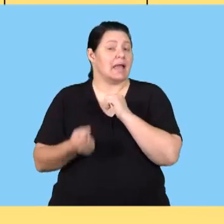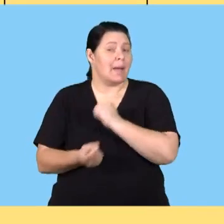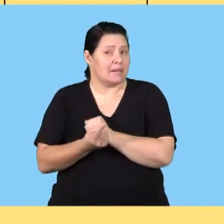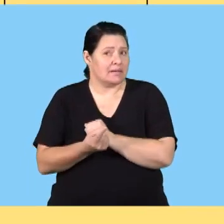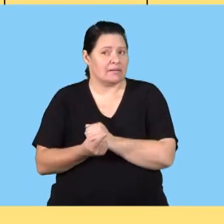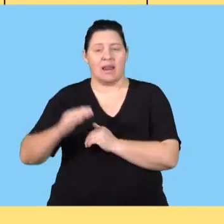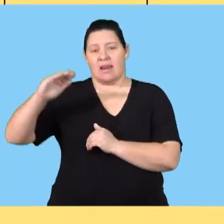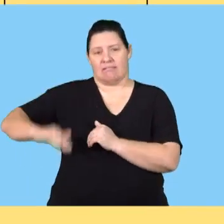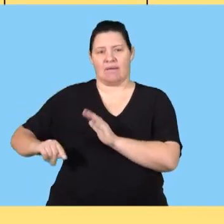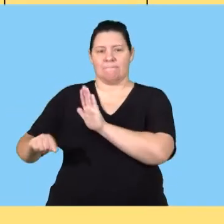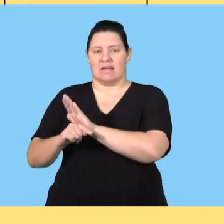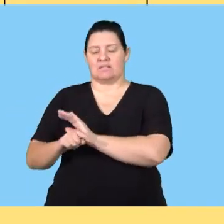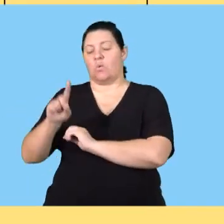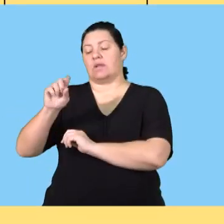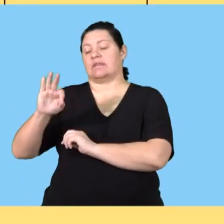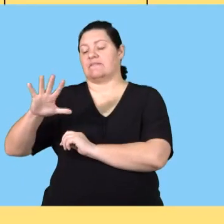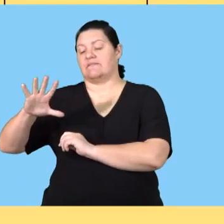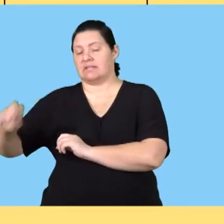liabilities? Decrease, minus